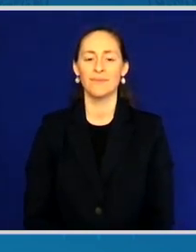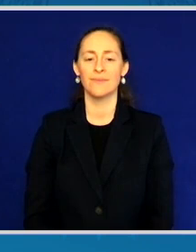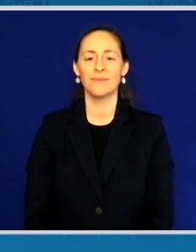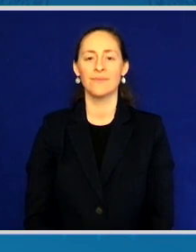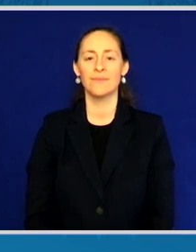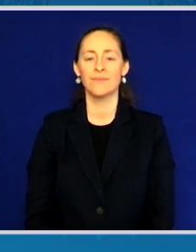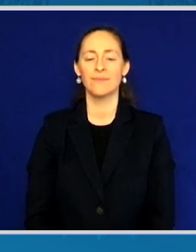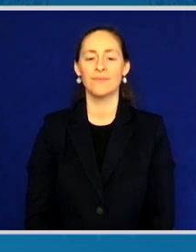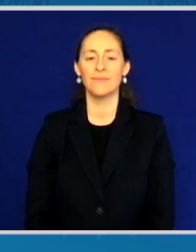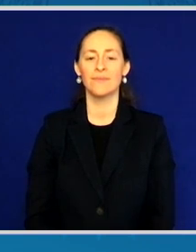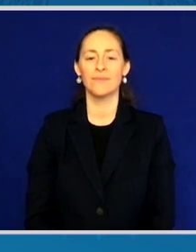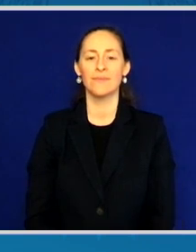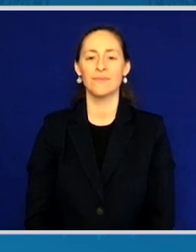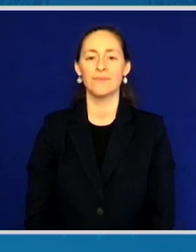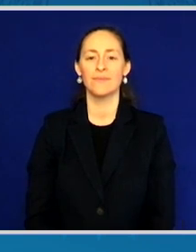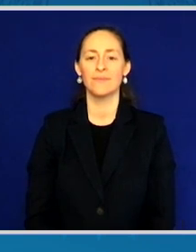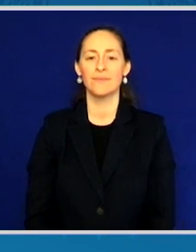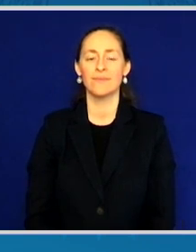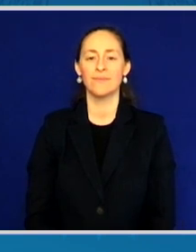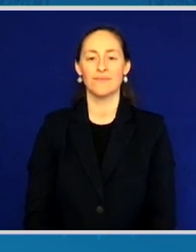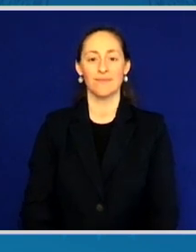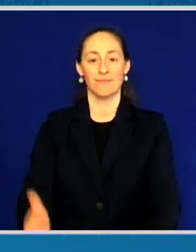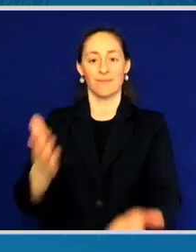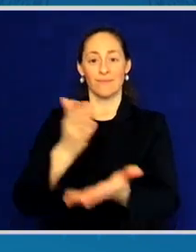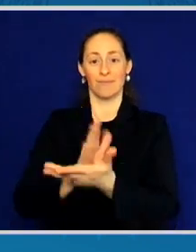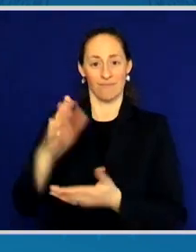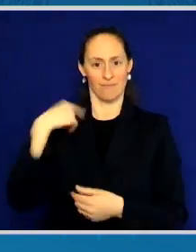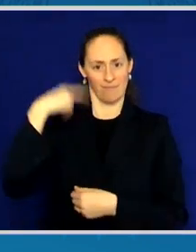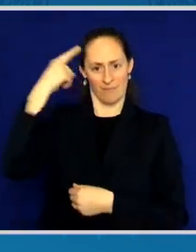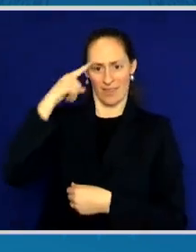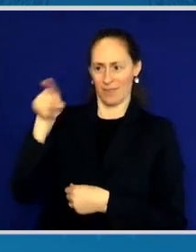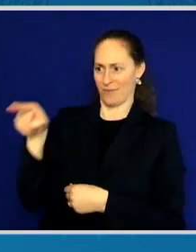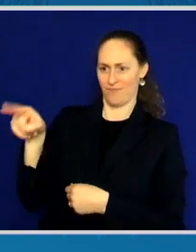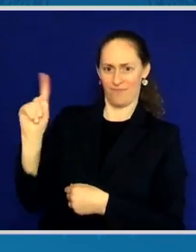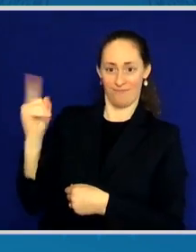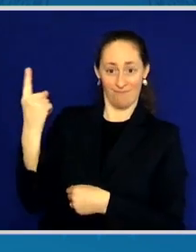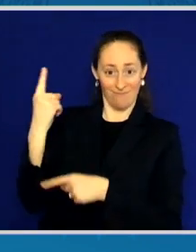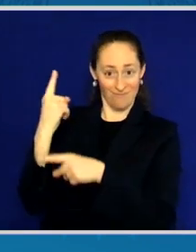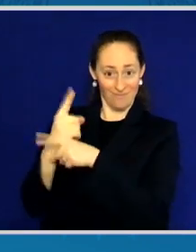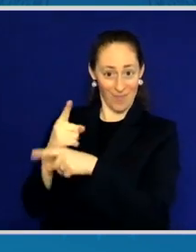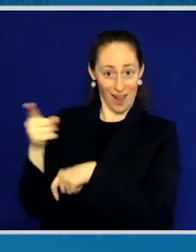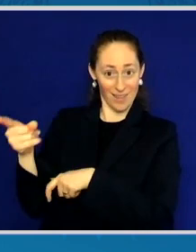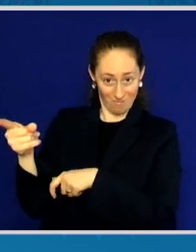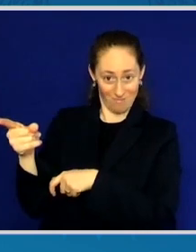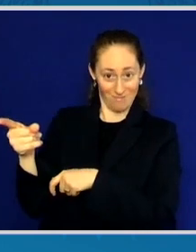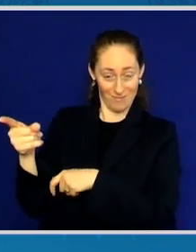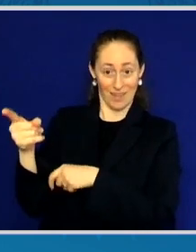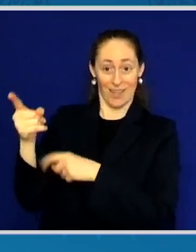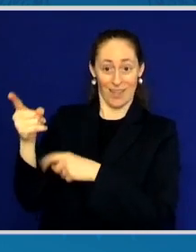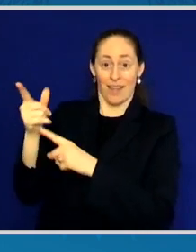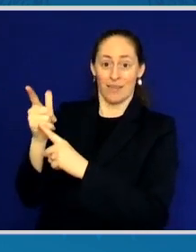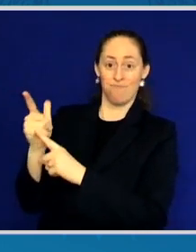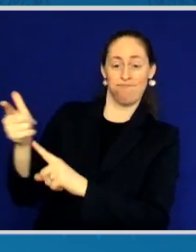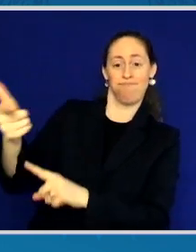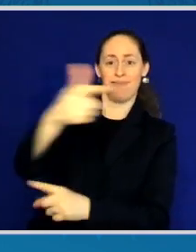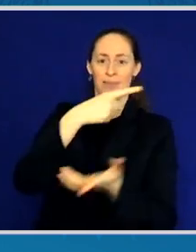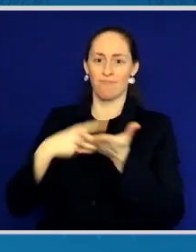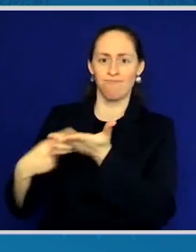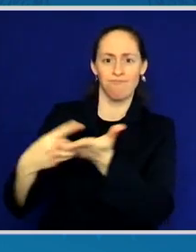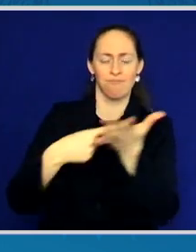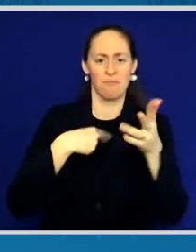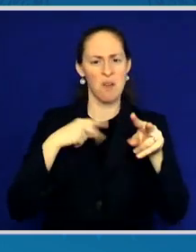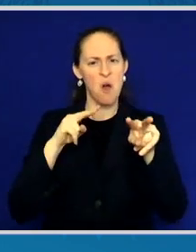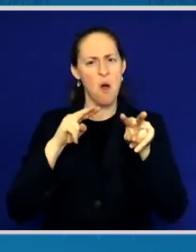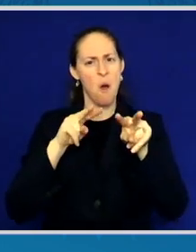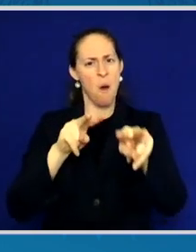Thank you. I guess I start this I show. think you're starting, and then we will start our discussion, which I'm very much looking forward to. And I appreciate